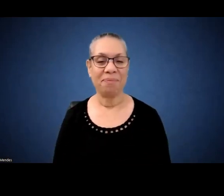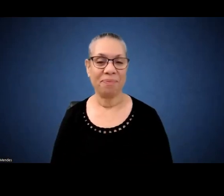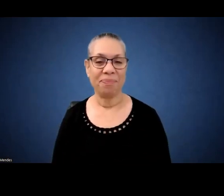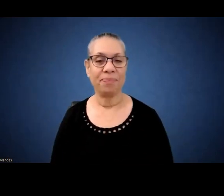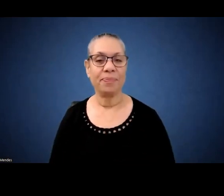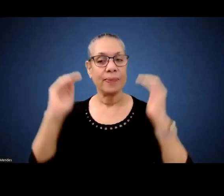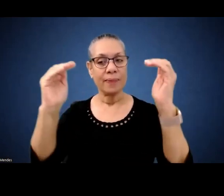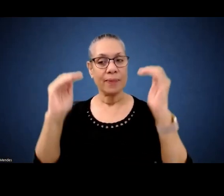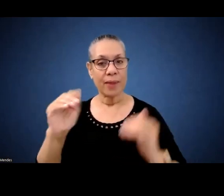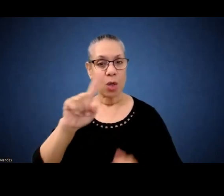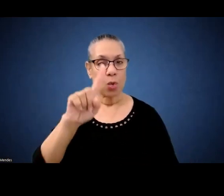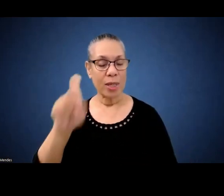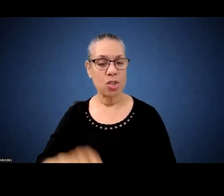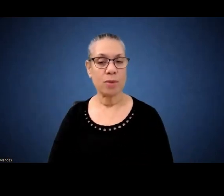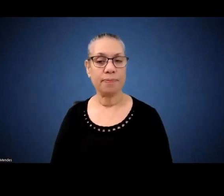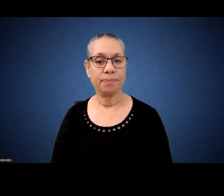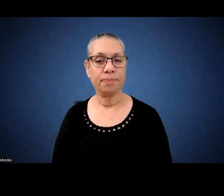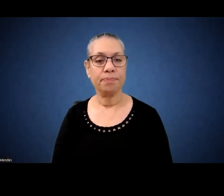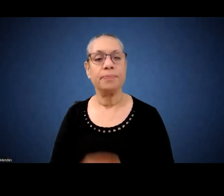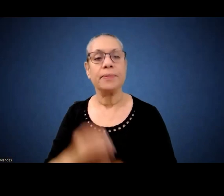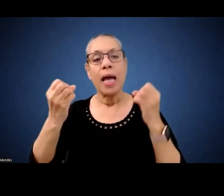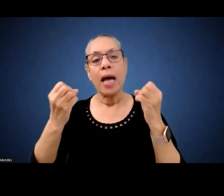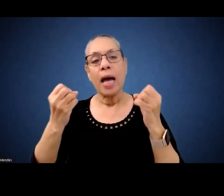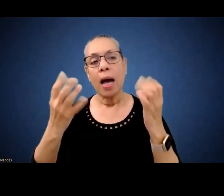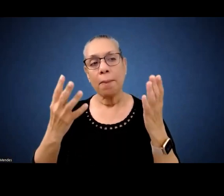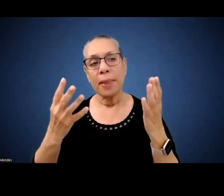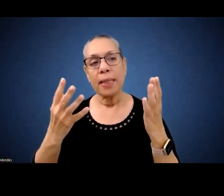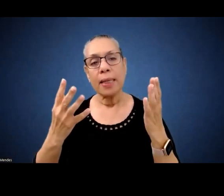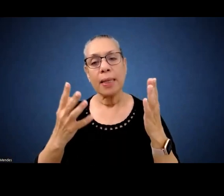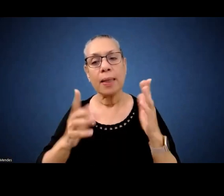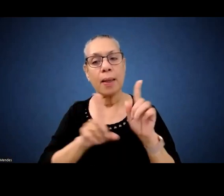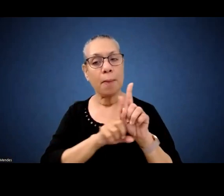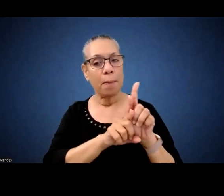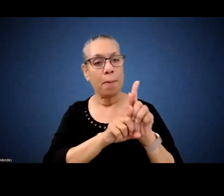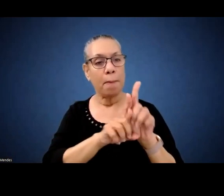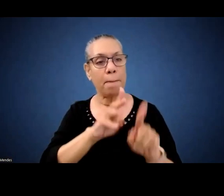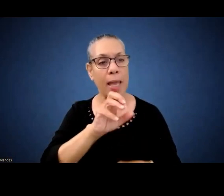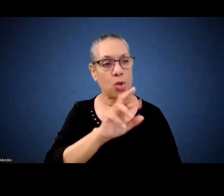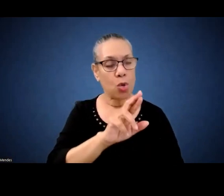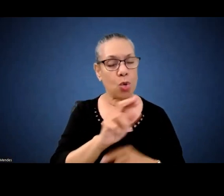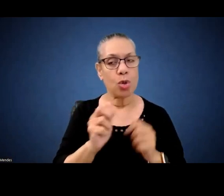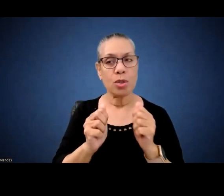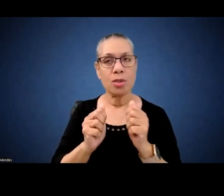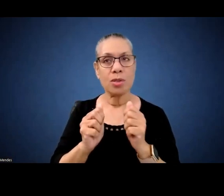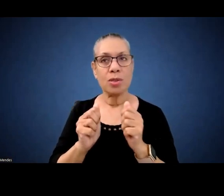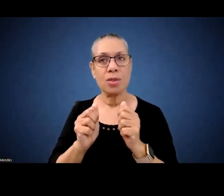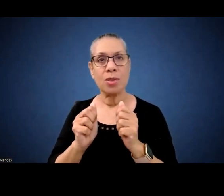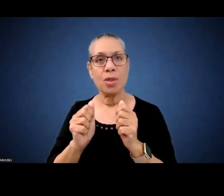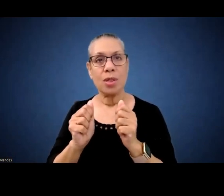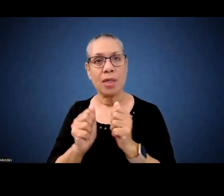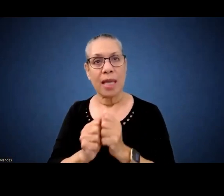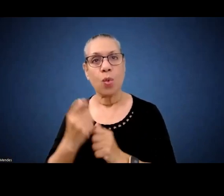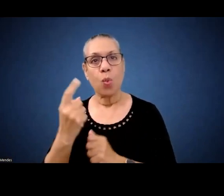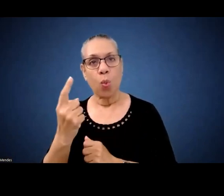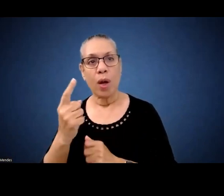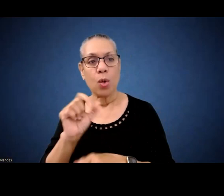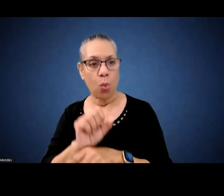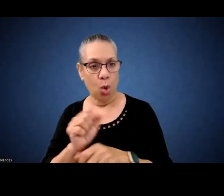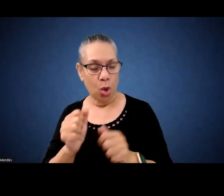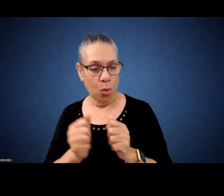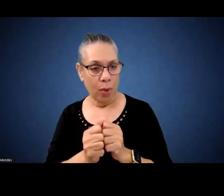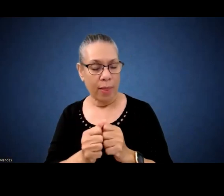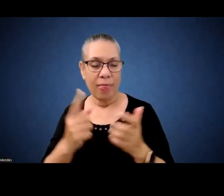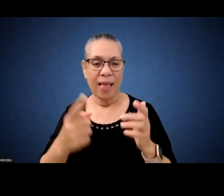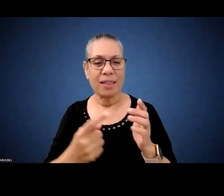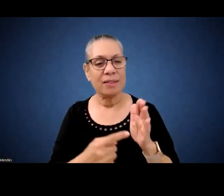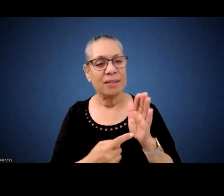another question, how many NextGen mentors can the adult with disabilities work with? So maybe you need to go over